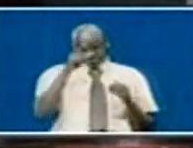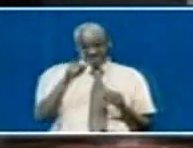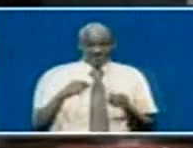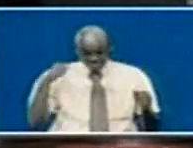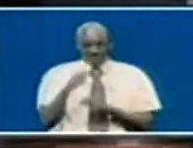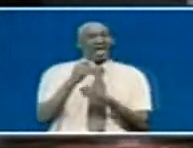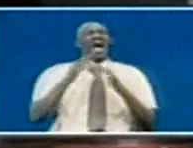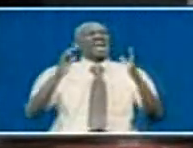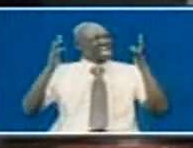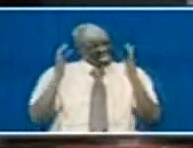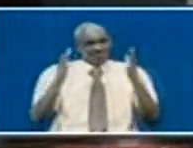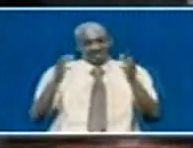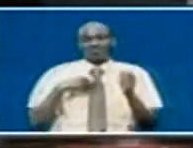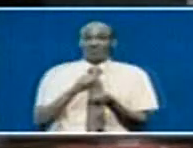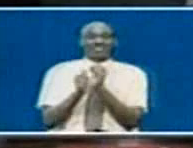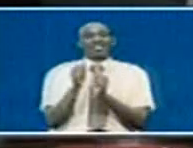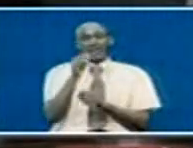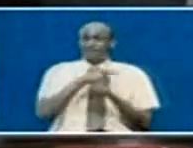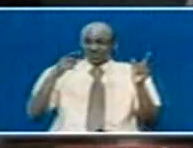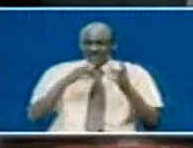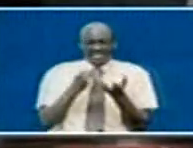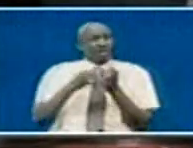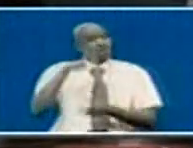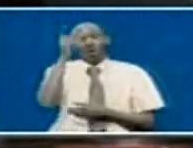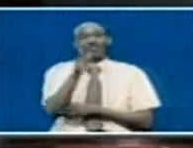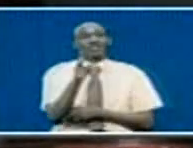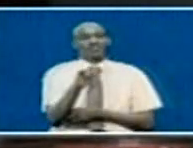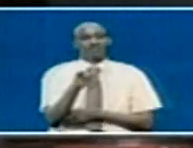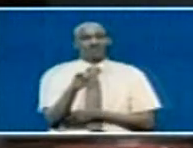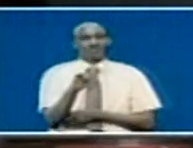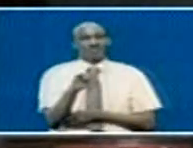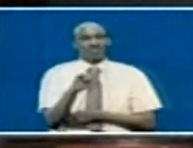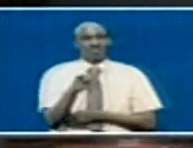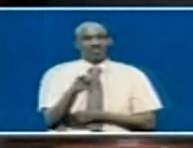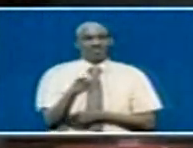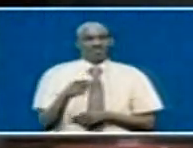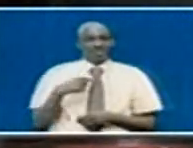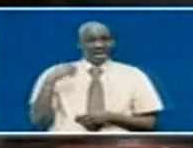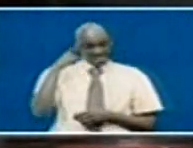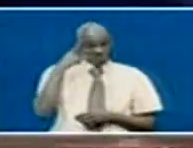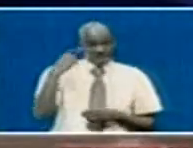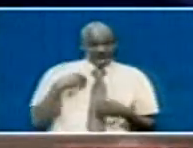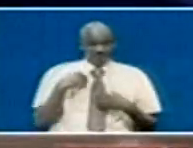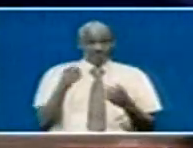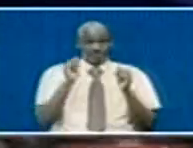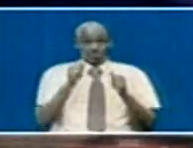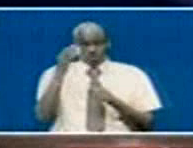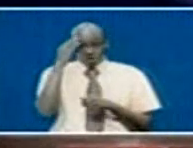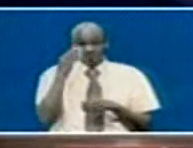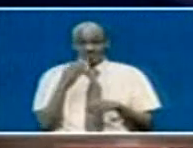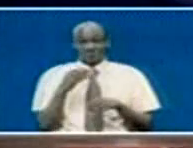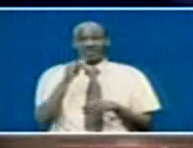hit, a serious one. But we need to have more of those. Would we have thought that ISIS would declare a caliphate in